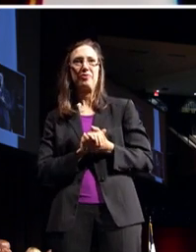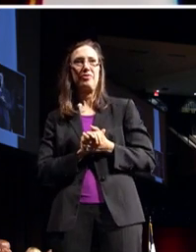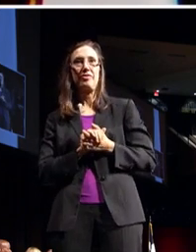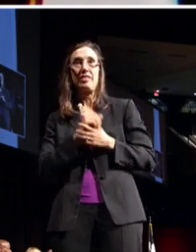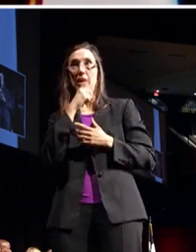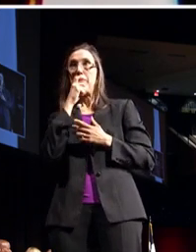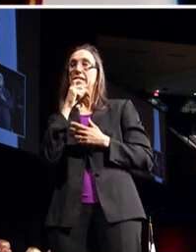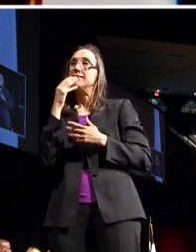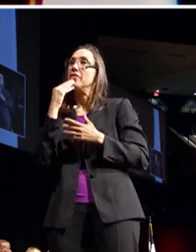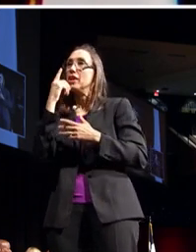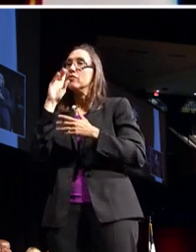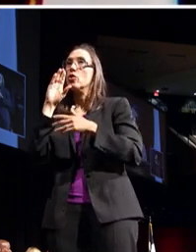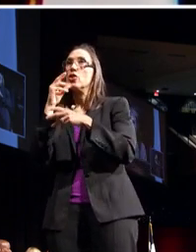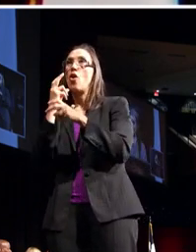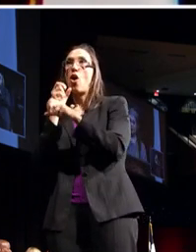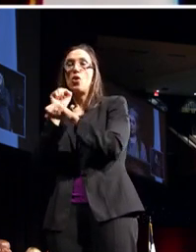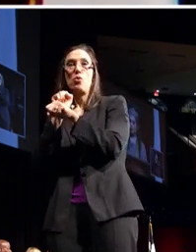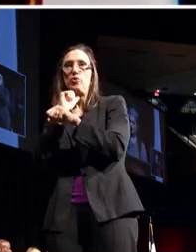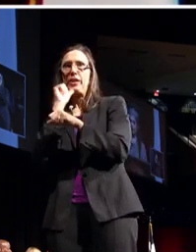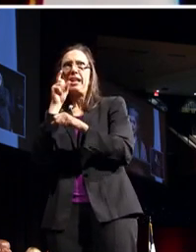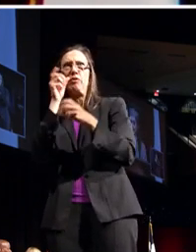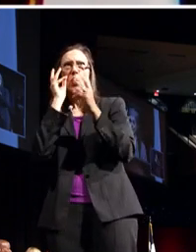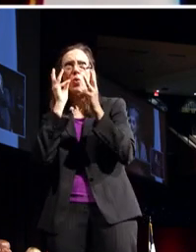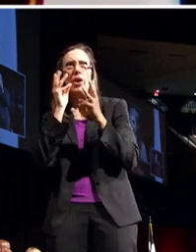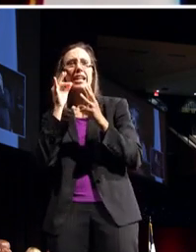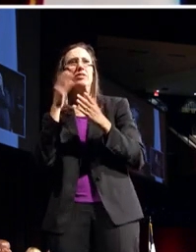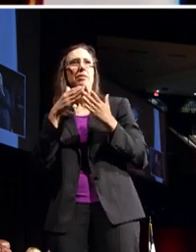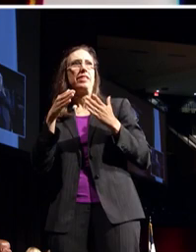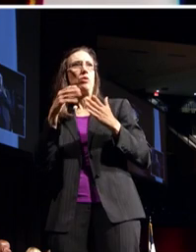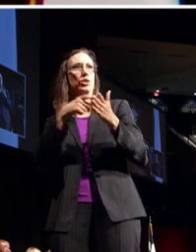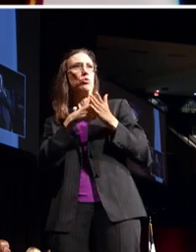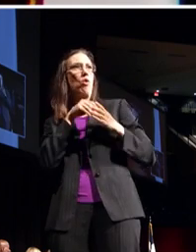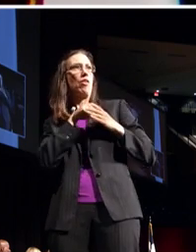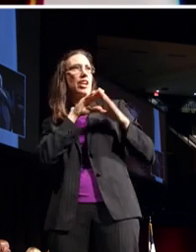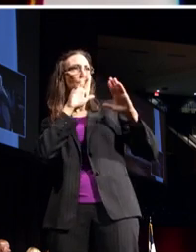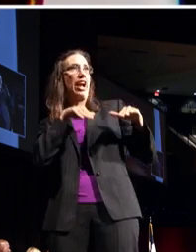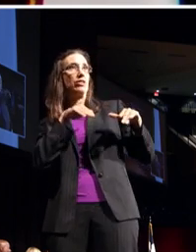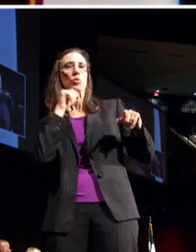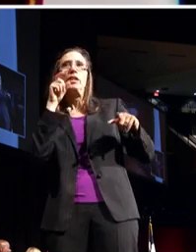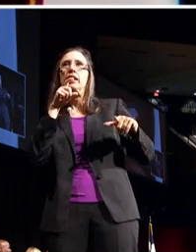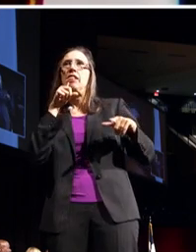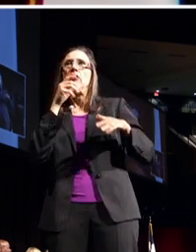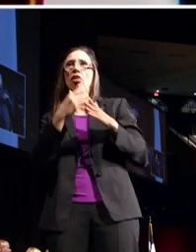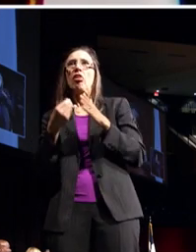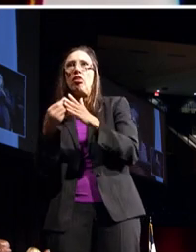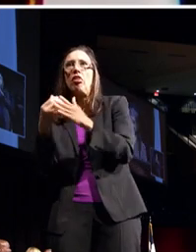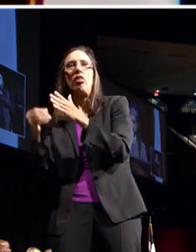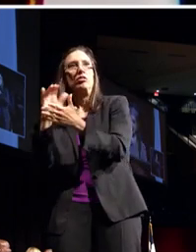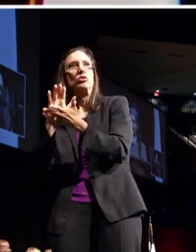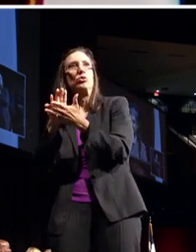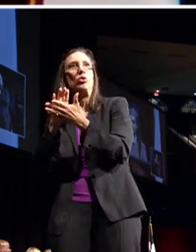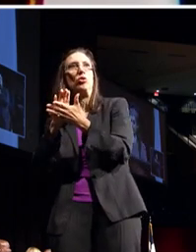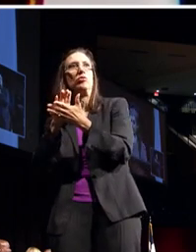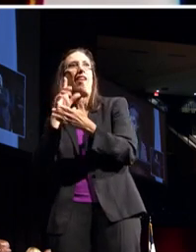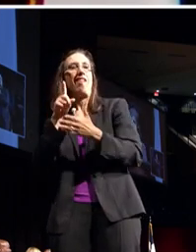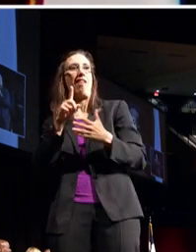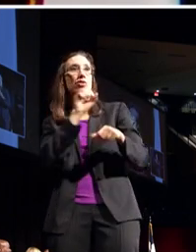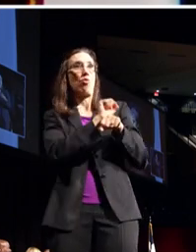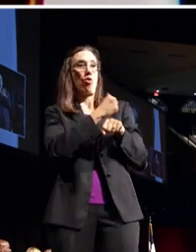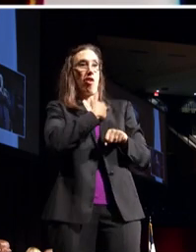Because thanks to your hard work, we didn't have to worry if something was needed in our home, and we didn't have to miss school and work ourselves to sustain our